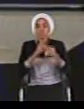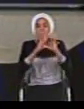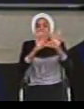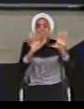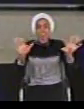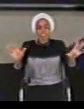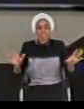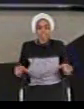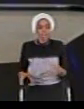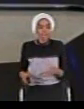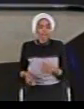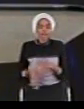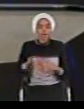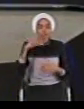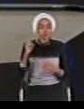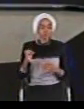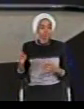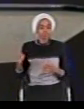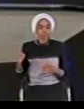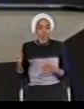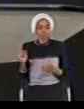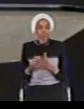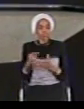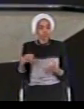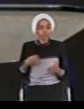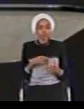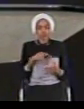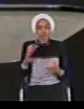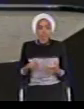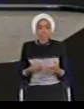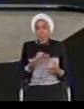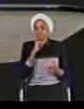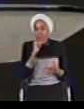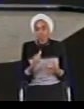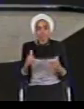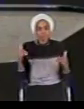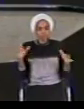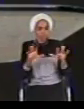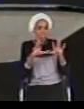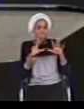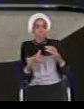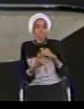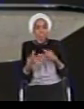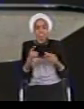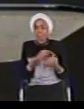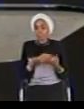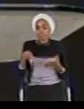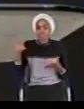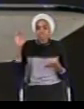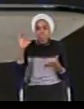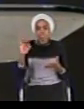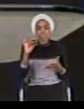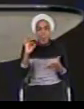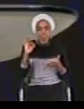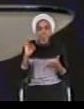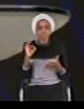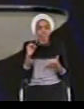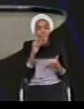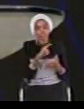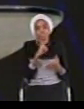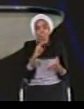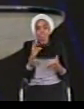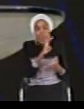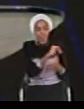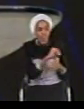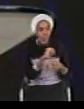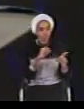we need not speak anything. And then in verse 9, it says, for they themselves show of